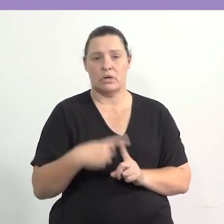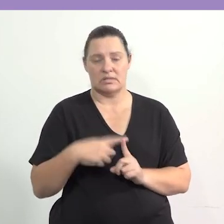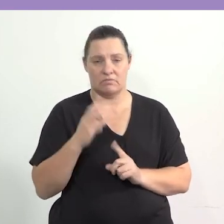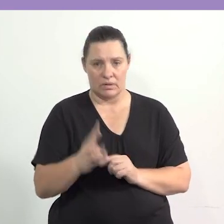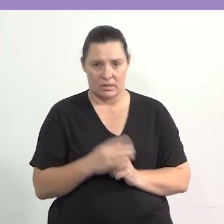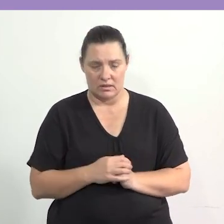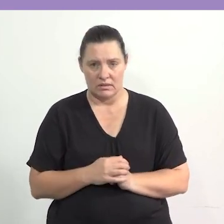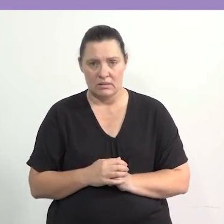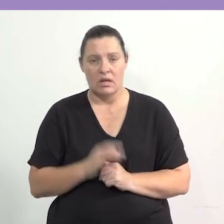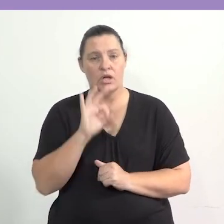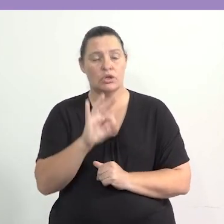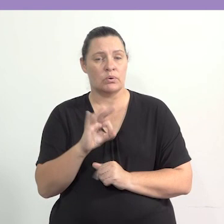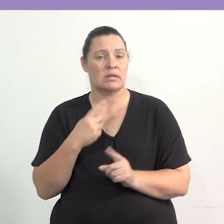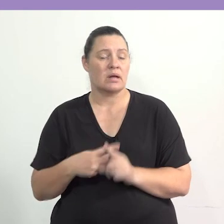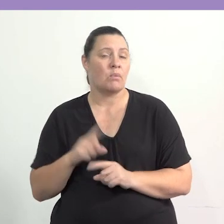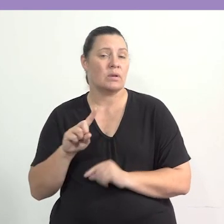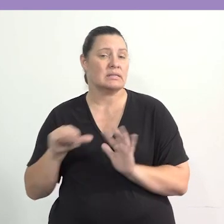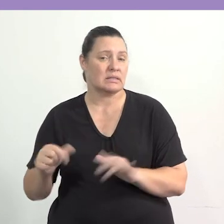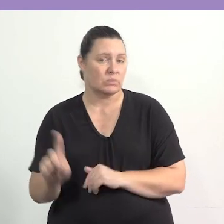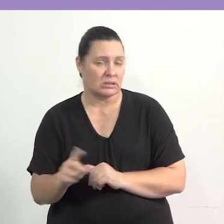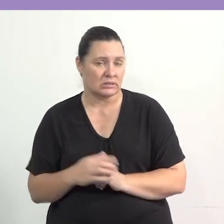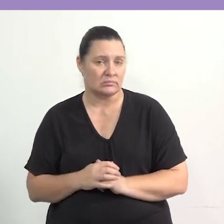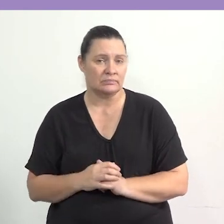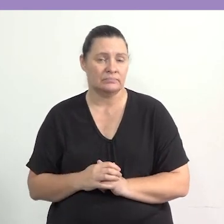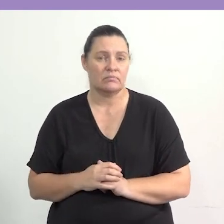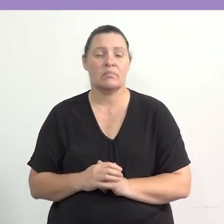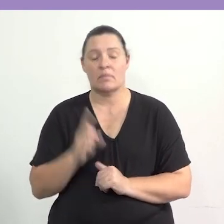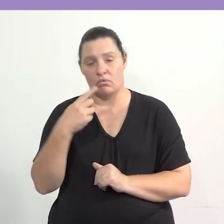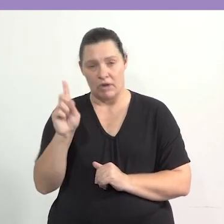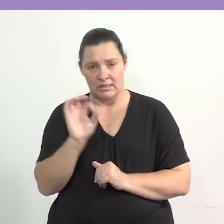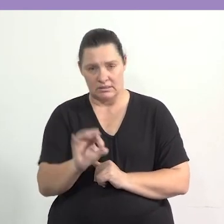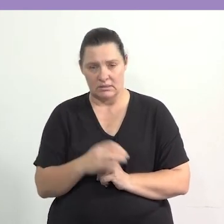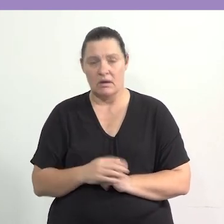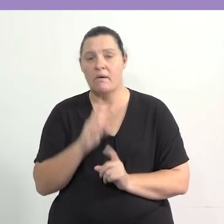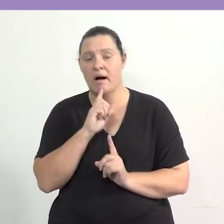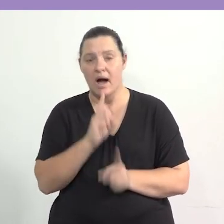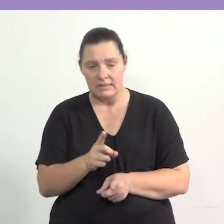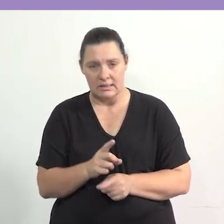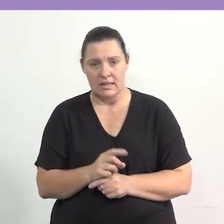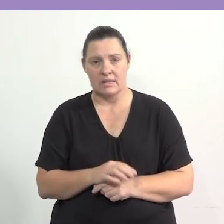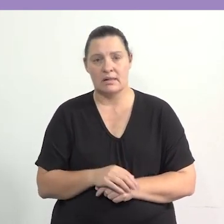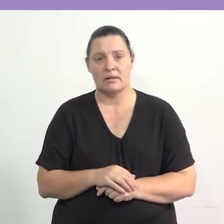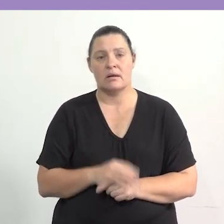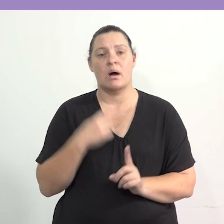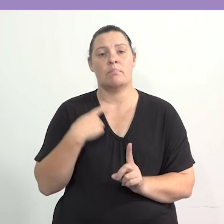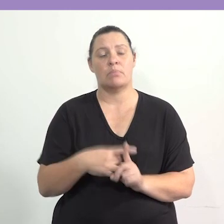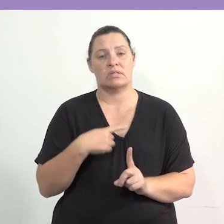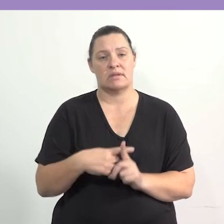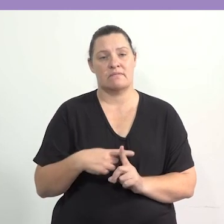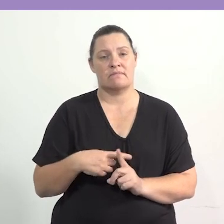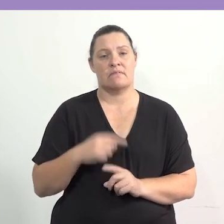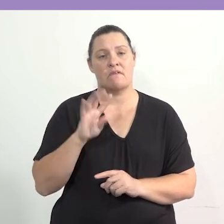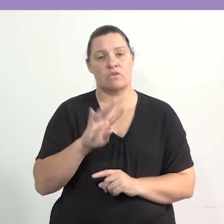positive. So what is 3 multiplied by 16? Yes, you are correct. Our answer is going to be a